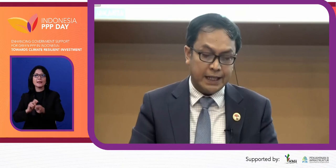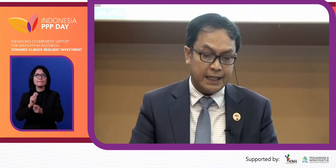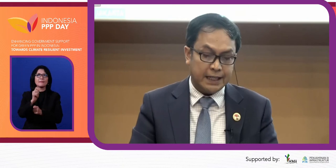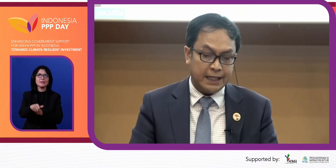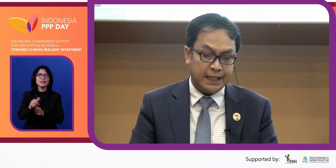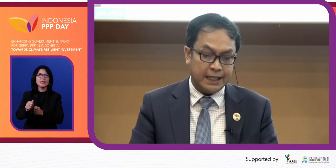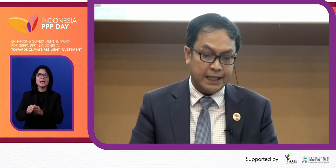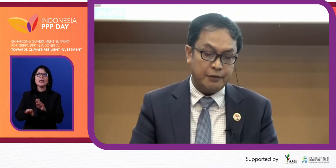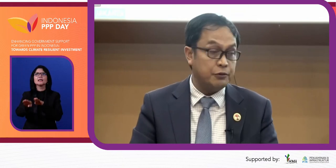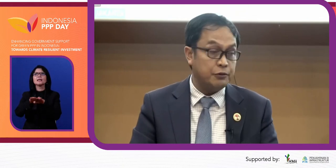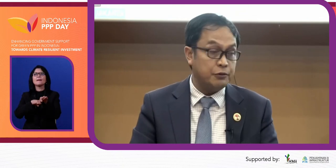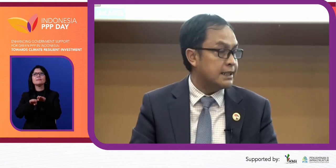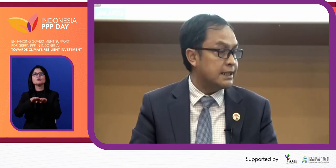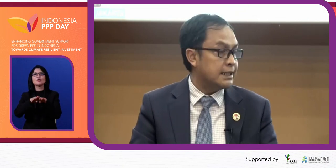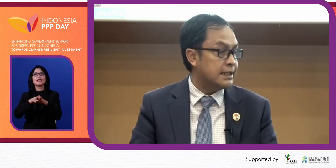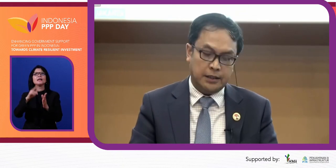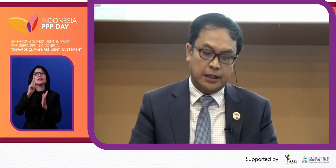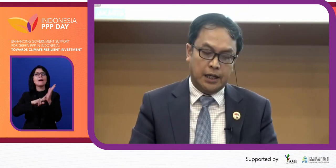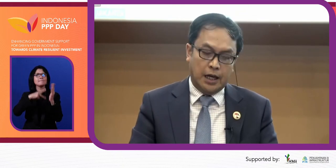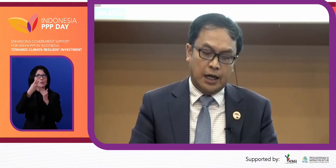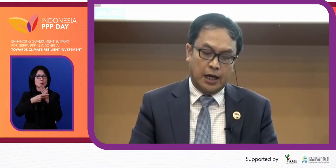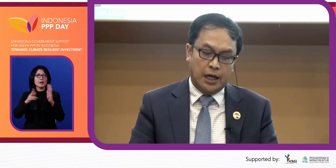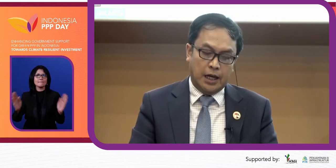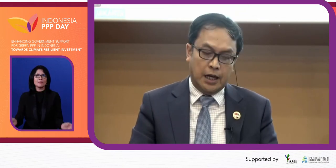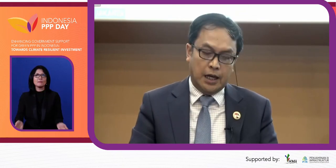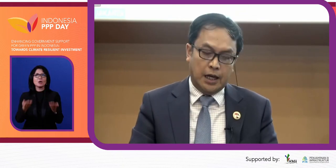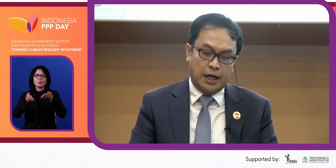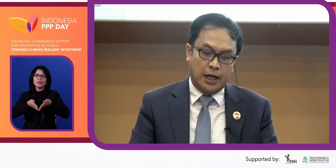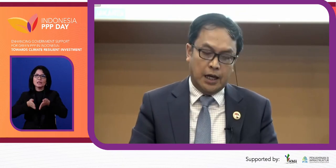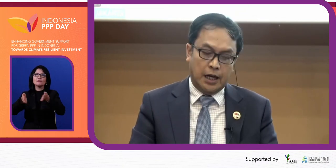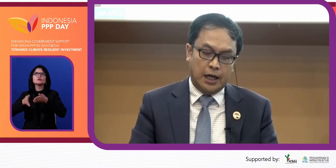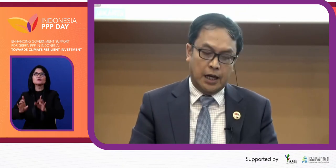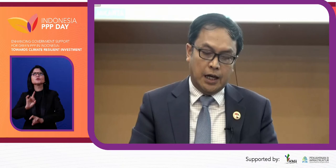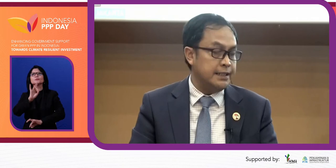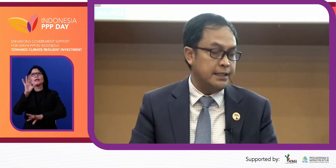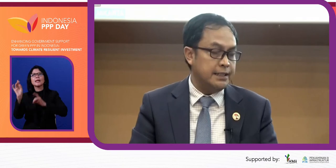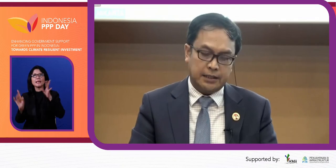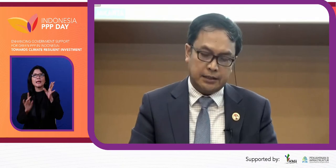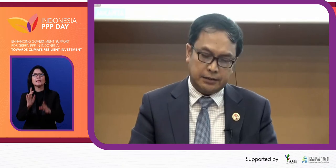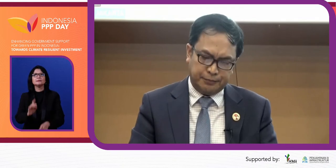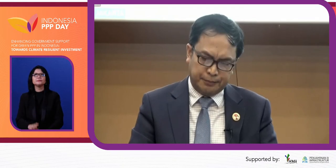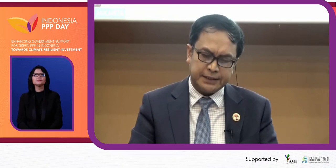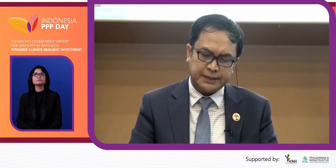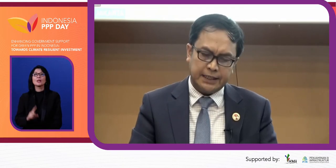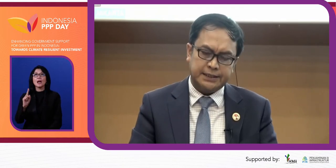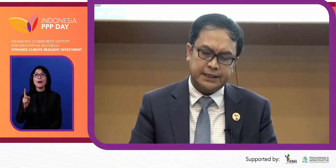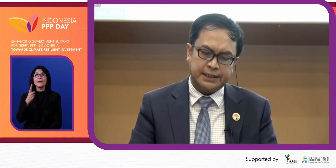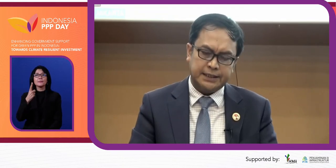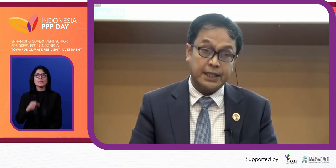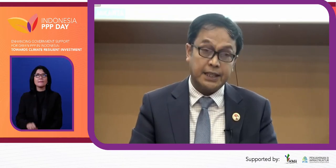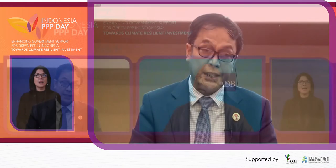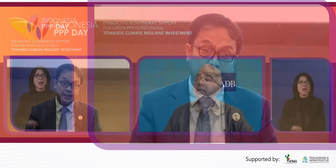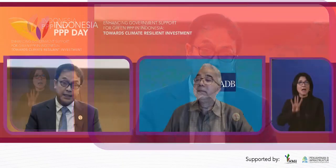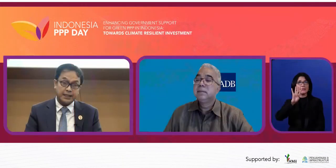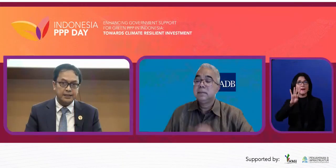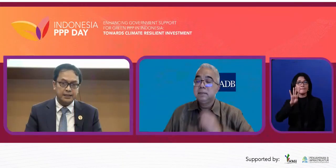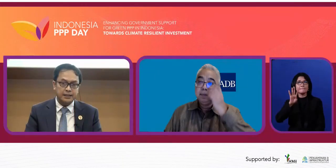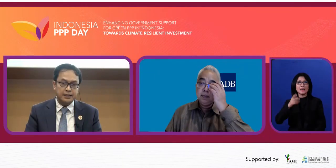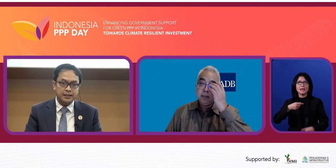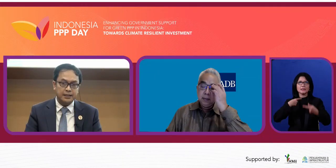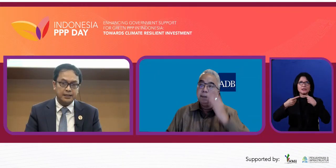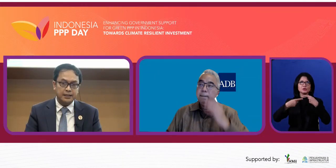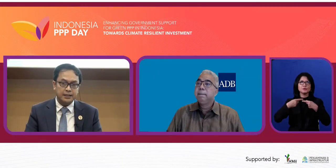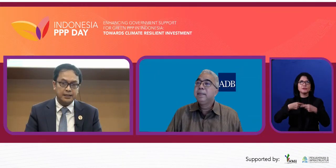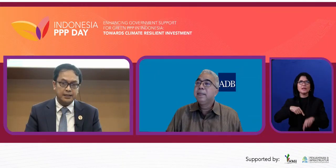tweet us today we have our discussion on each side id.mi selesai dan sahromi